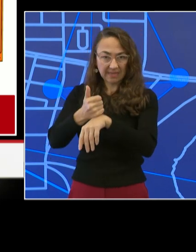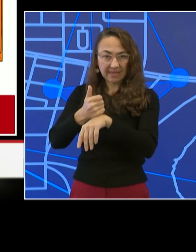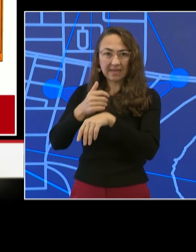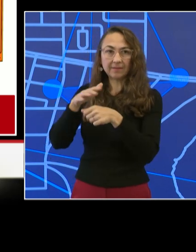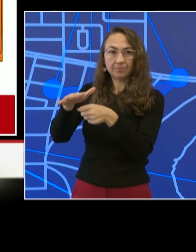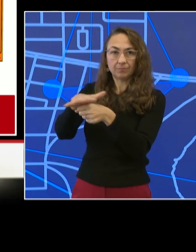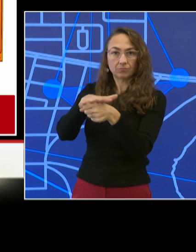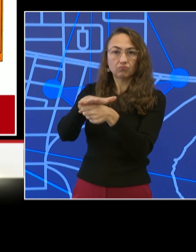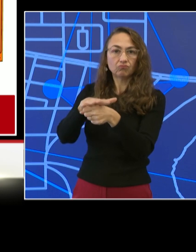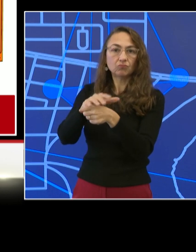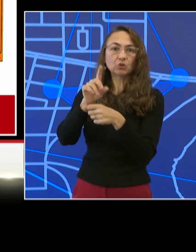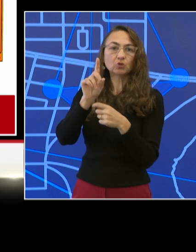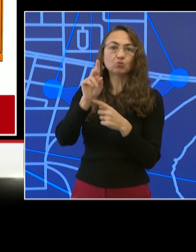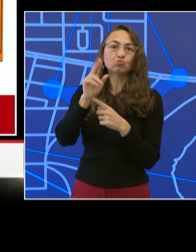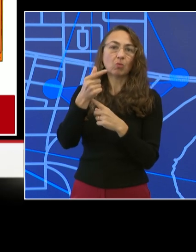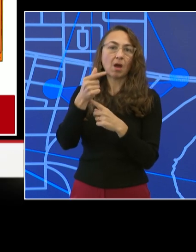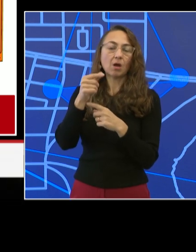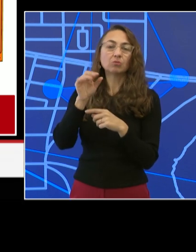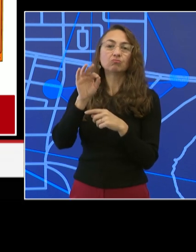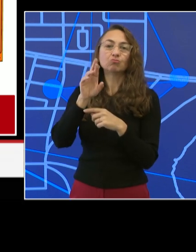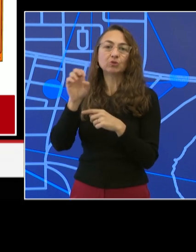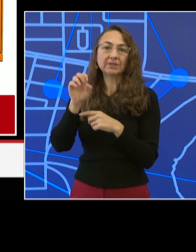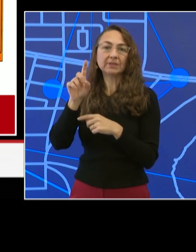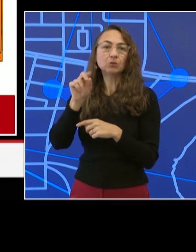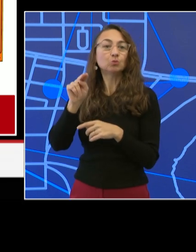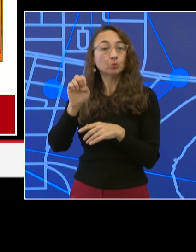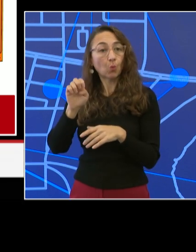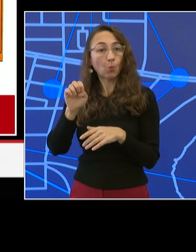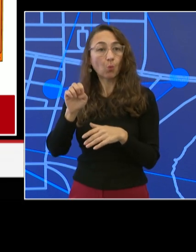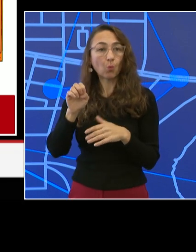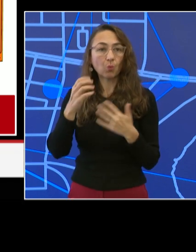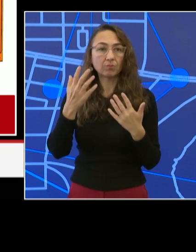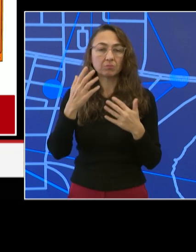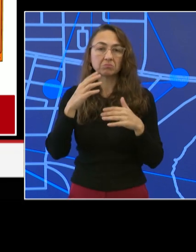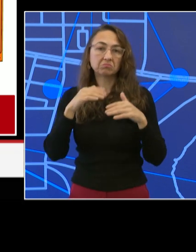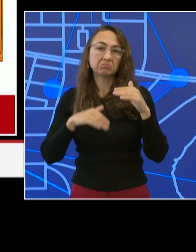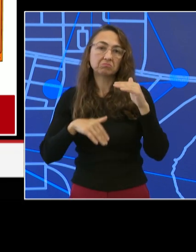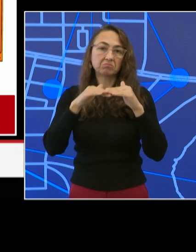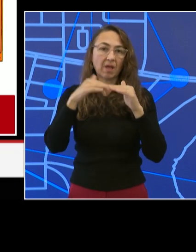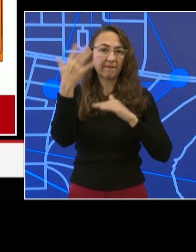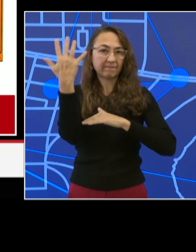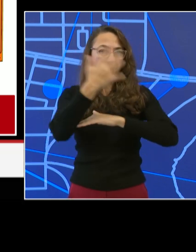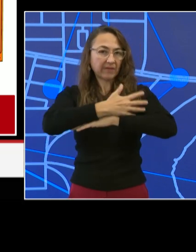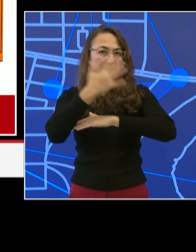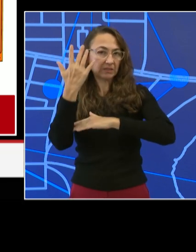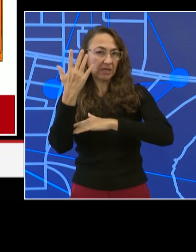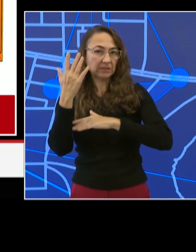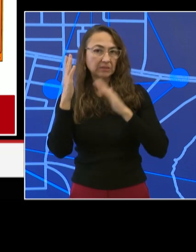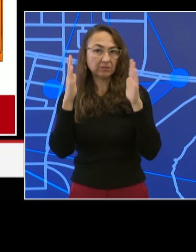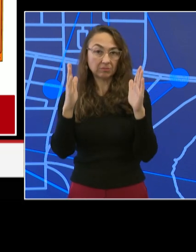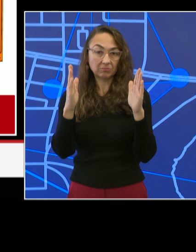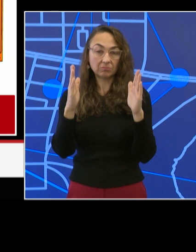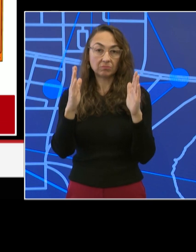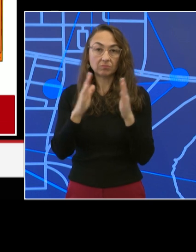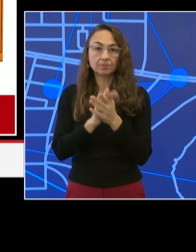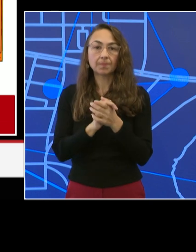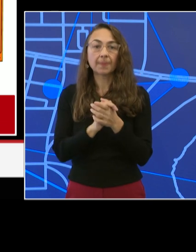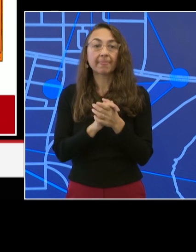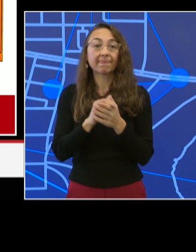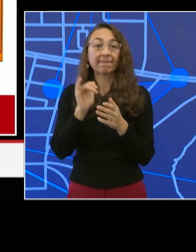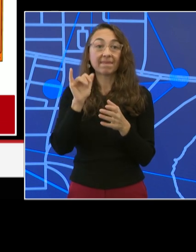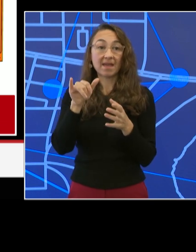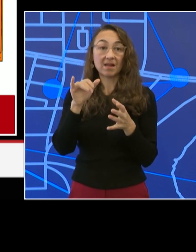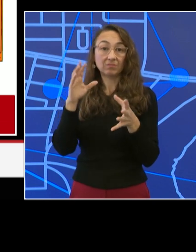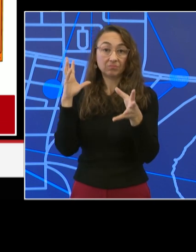of our districts. Just 12 serious crimes have occurred in these 89 zones during the DFZ enforcement.